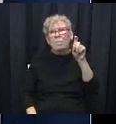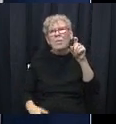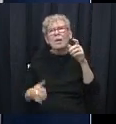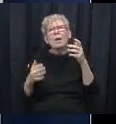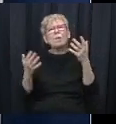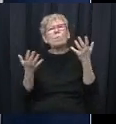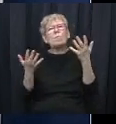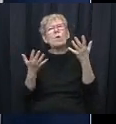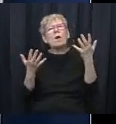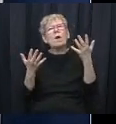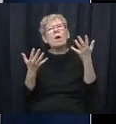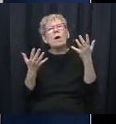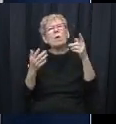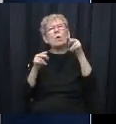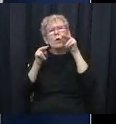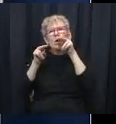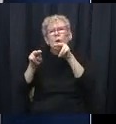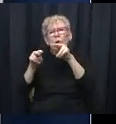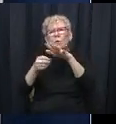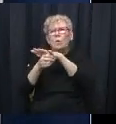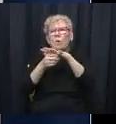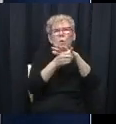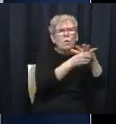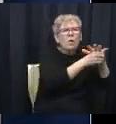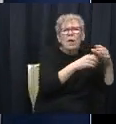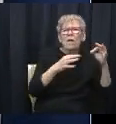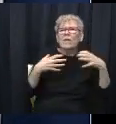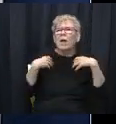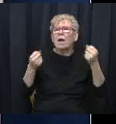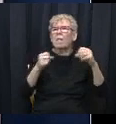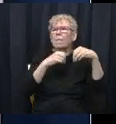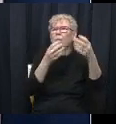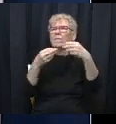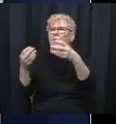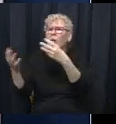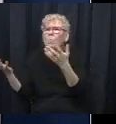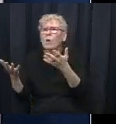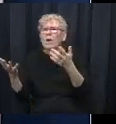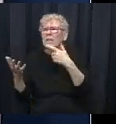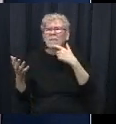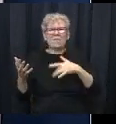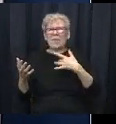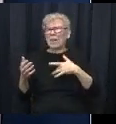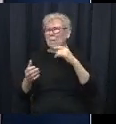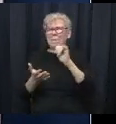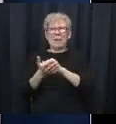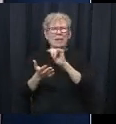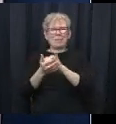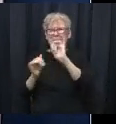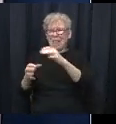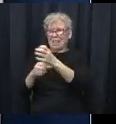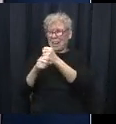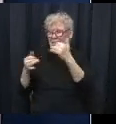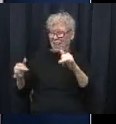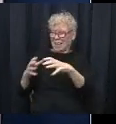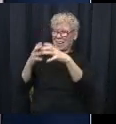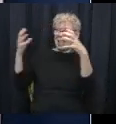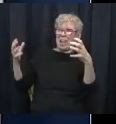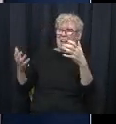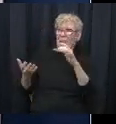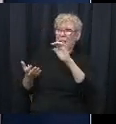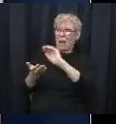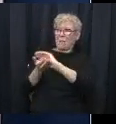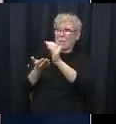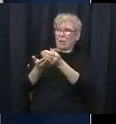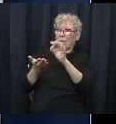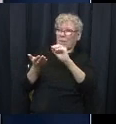confidence? Yes, the numbers work. We've checked them and double checked them. We will be able to reach